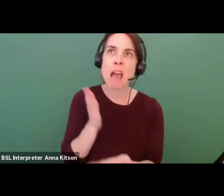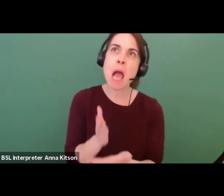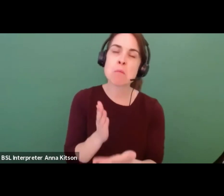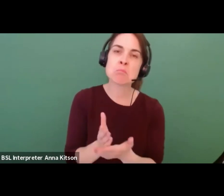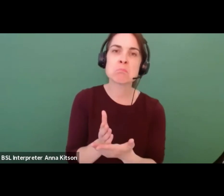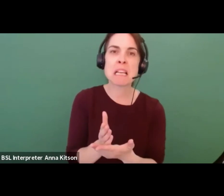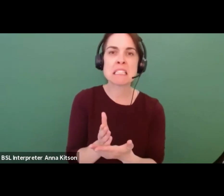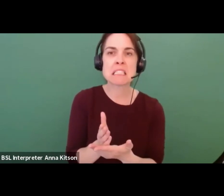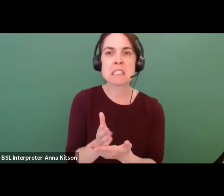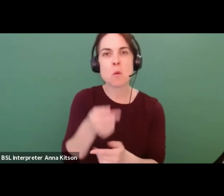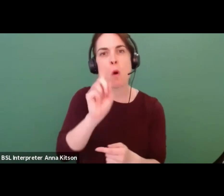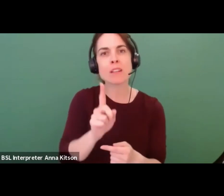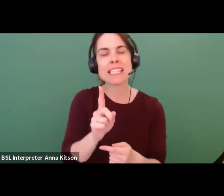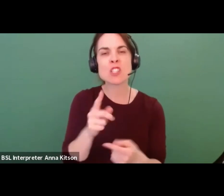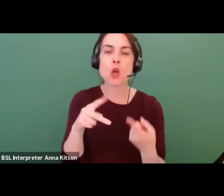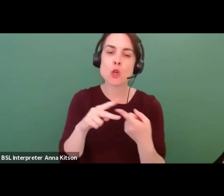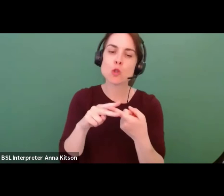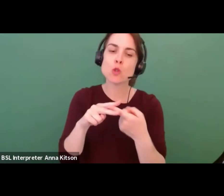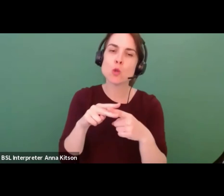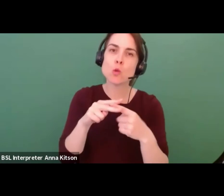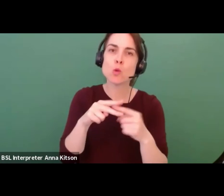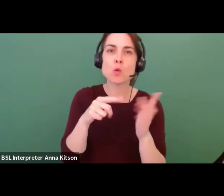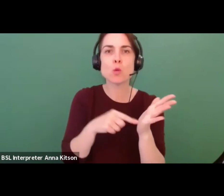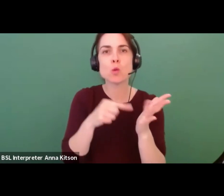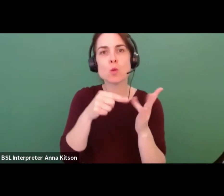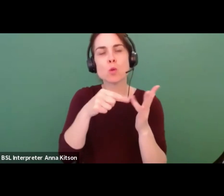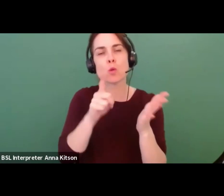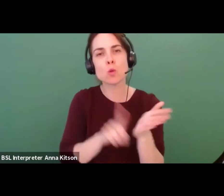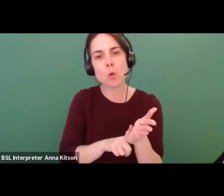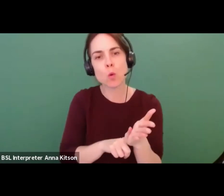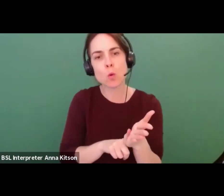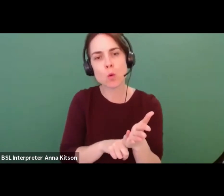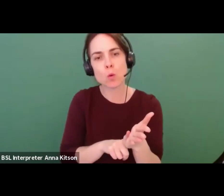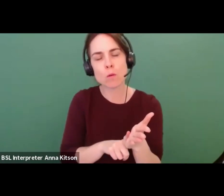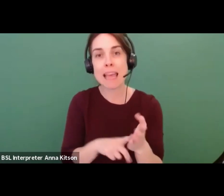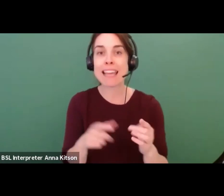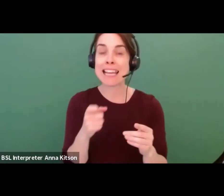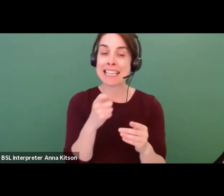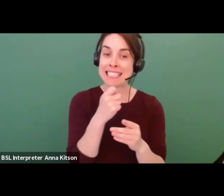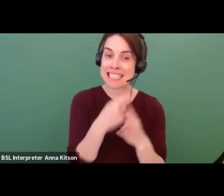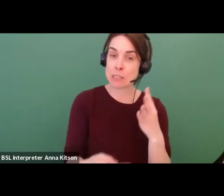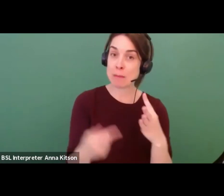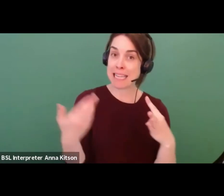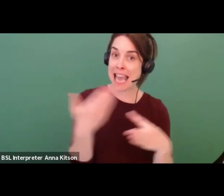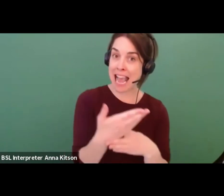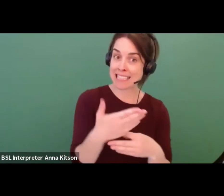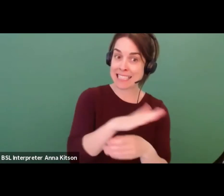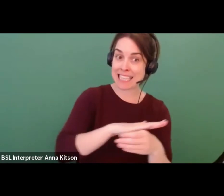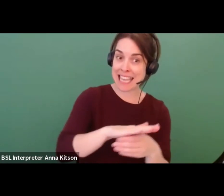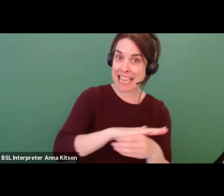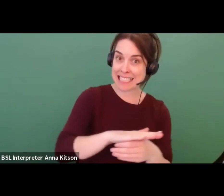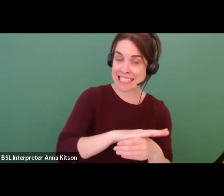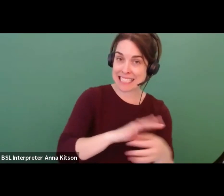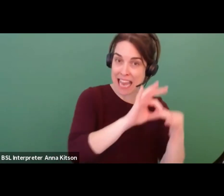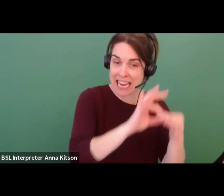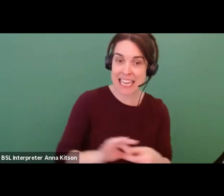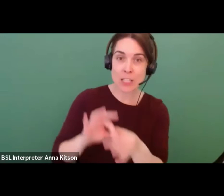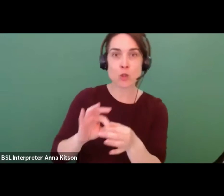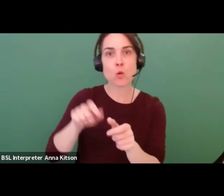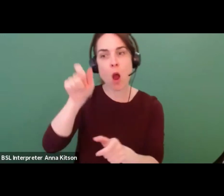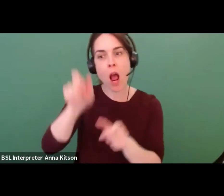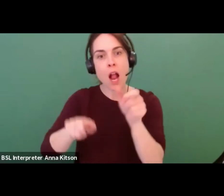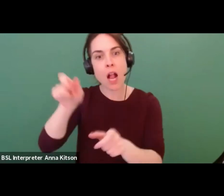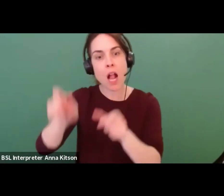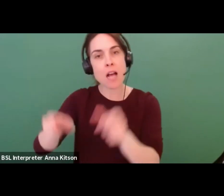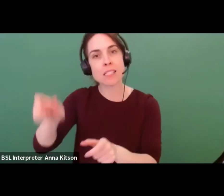Quite often I find that disability access cases are dealt with as a customer relations issue. They are not a